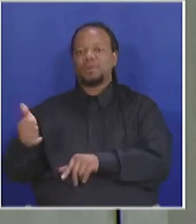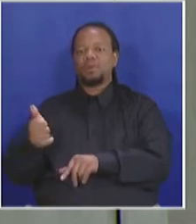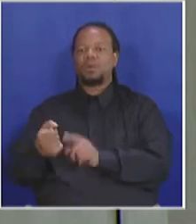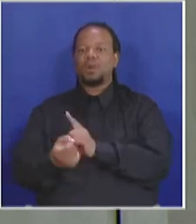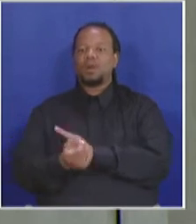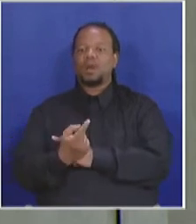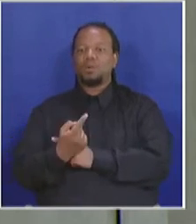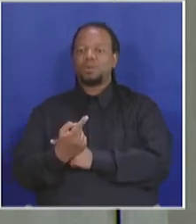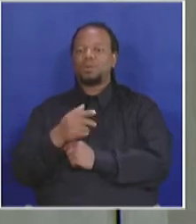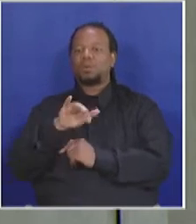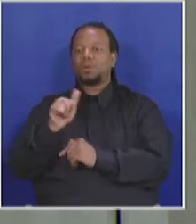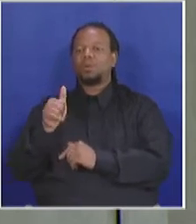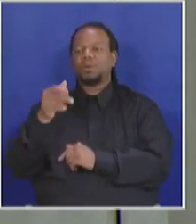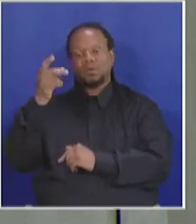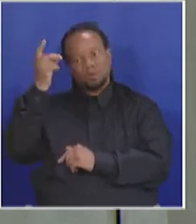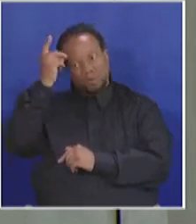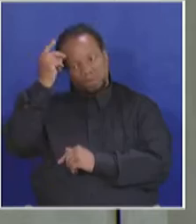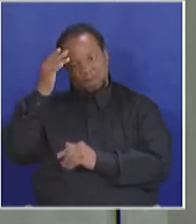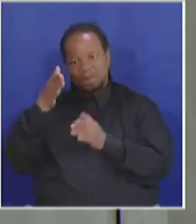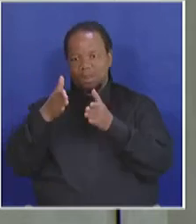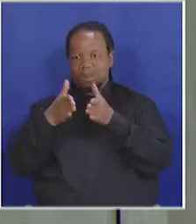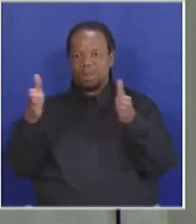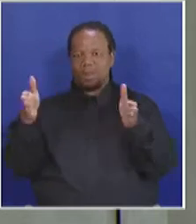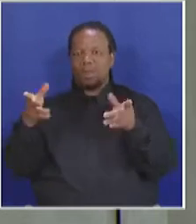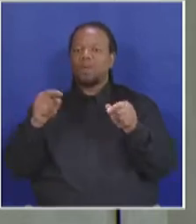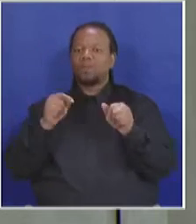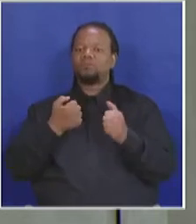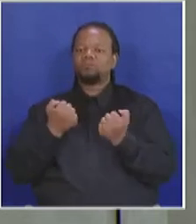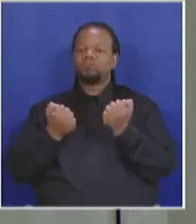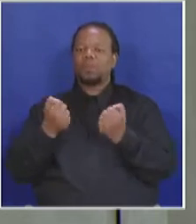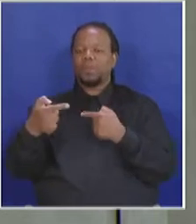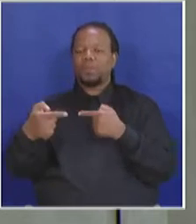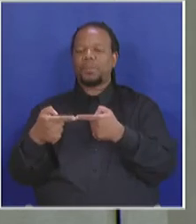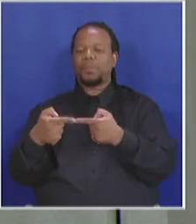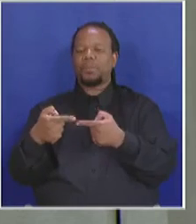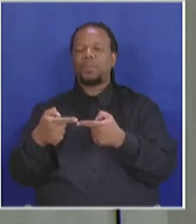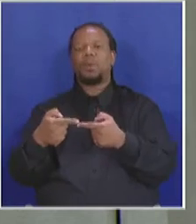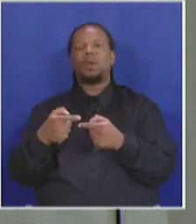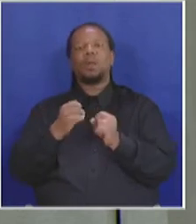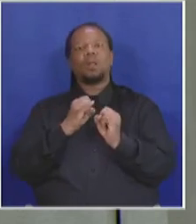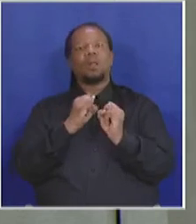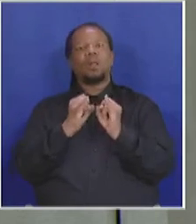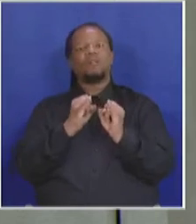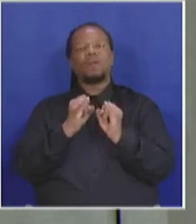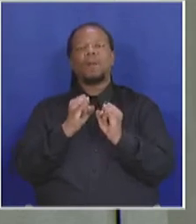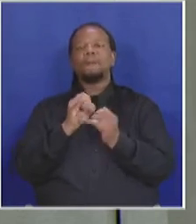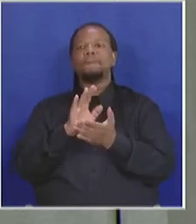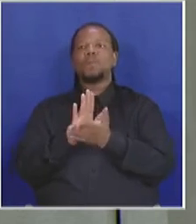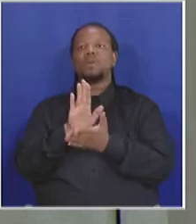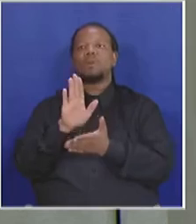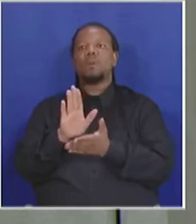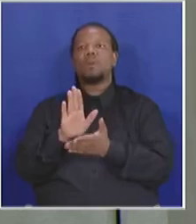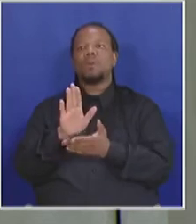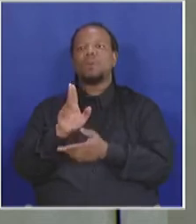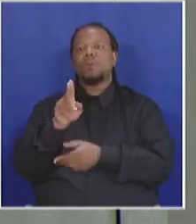the costly and dangerous Van Rieenen Pass. We will spend about 11 billion rand on SANRAL's non-toll roads portfolio